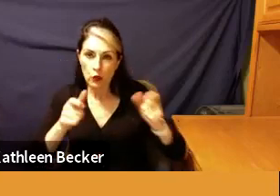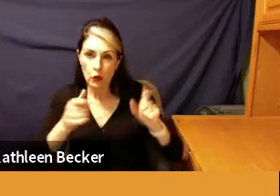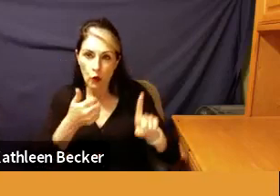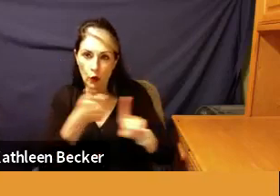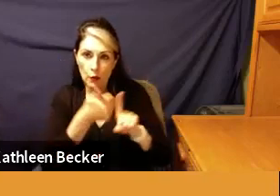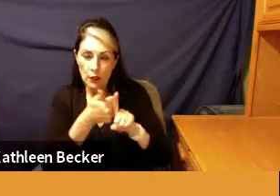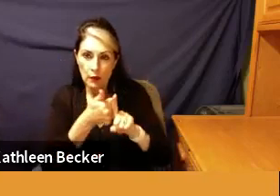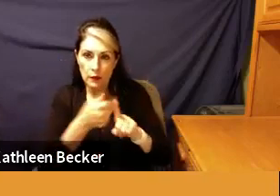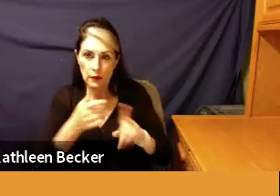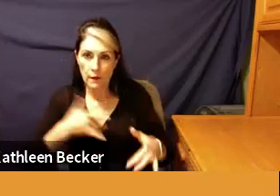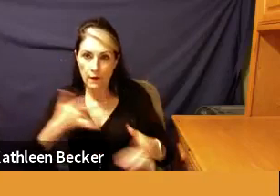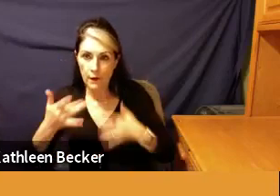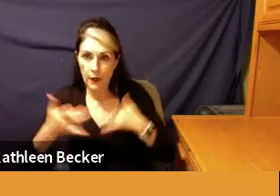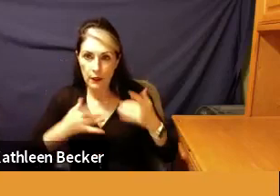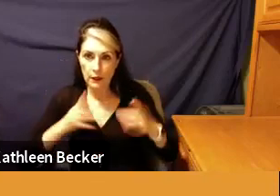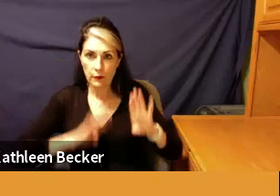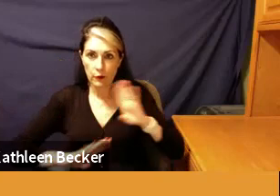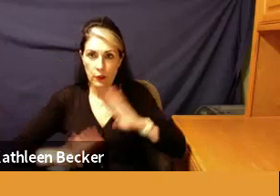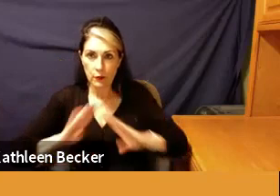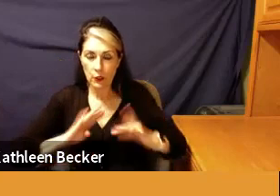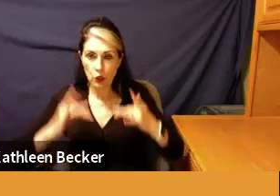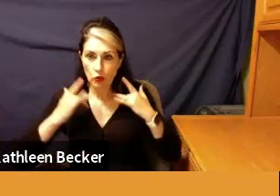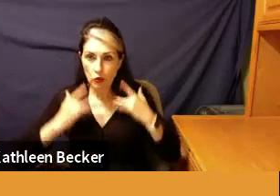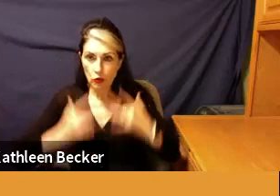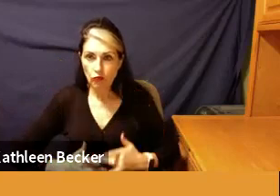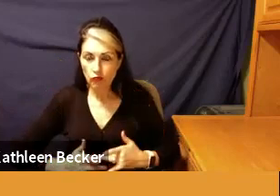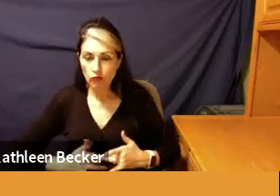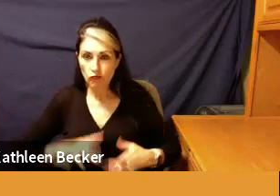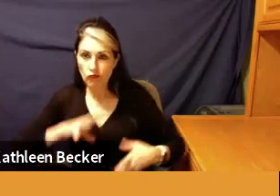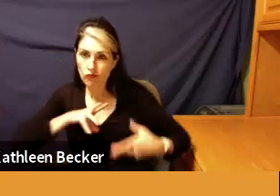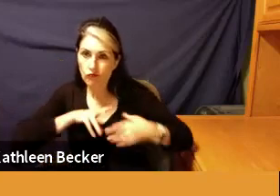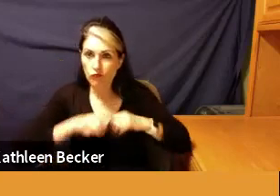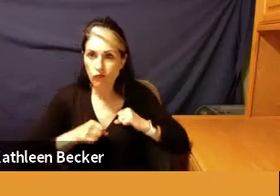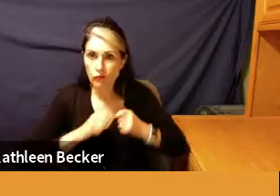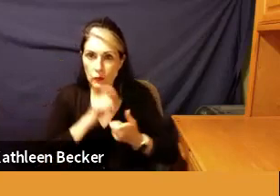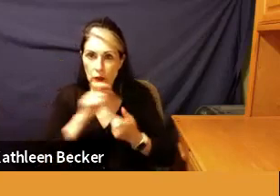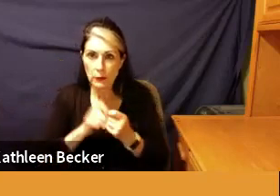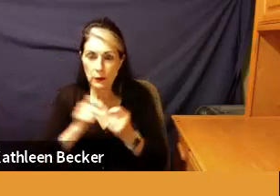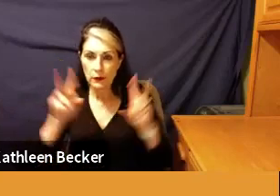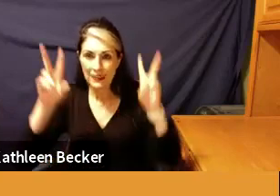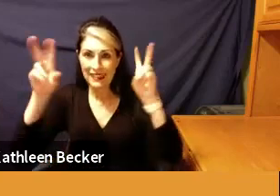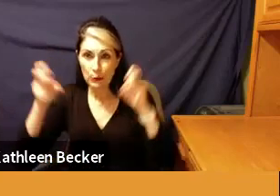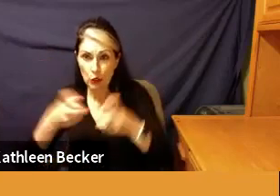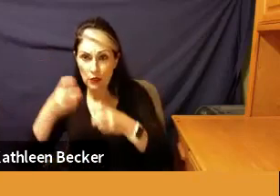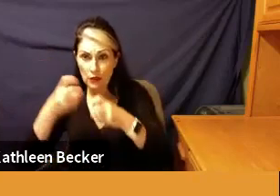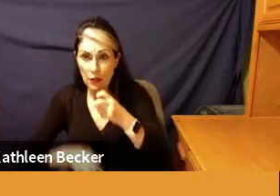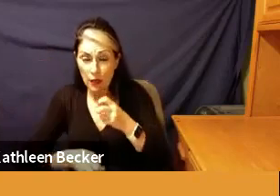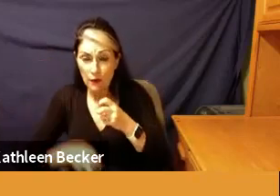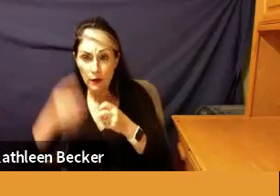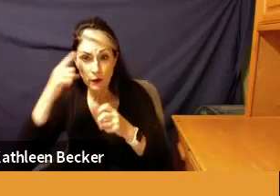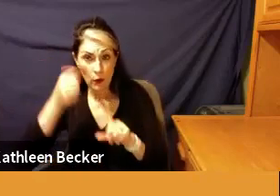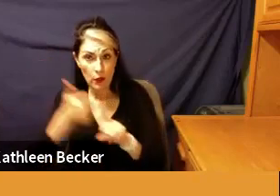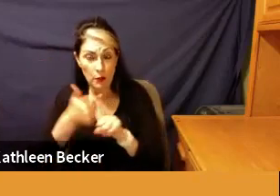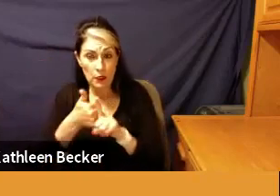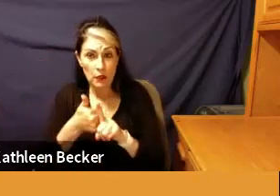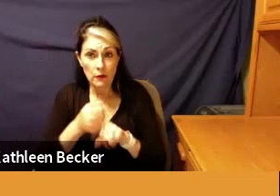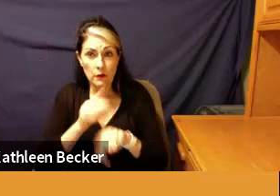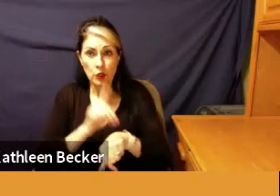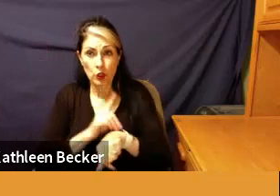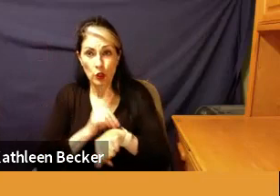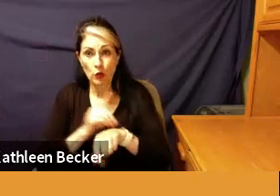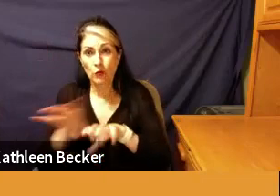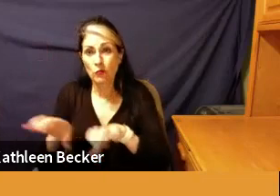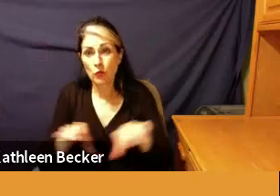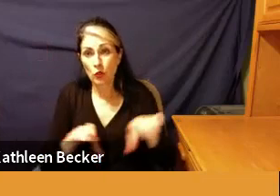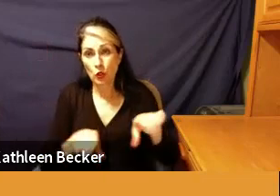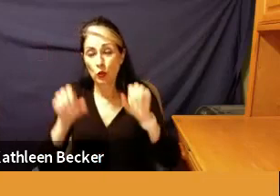of frustration or disappointment or discouraging that this certain subject is hard for them in order to get the task done.